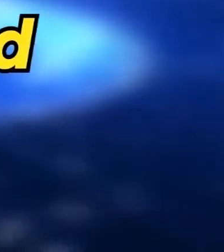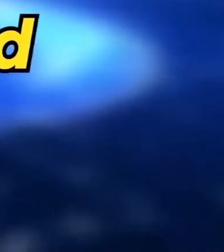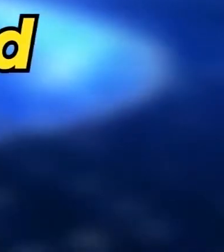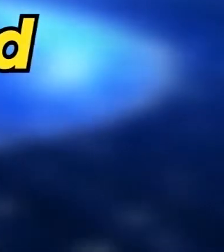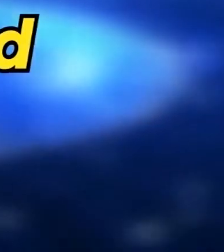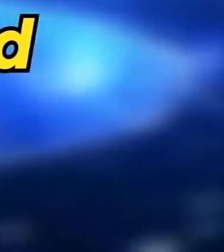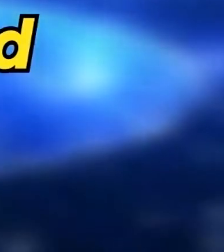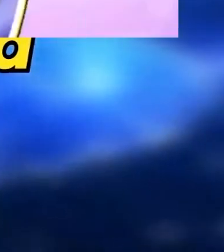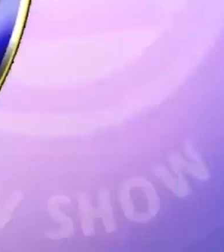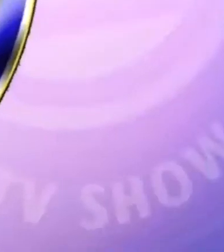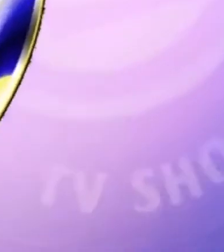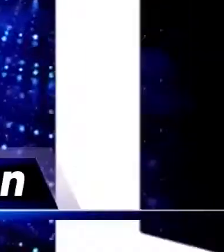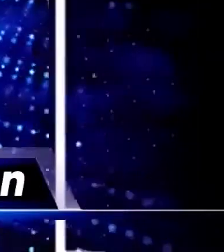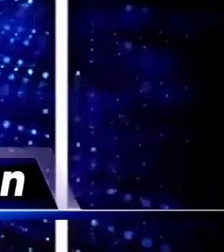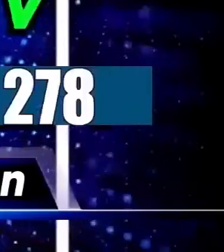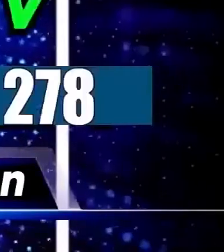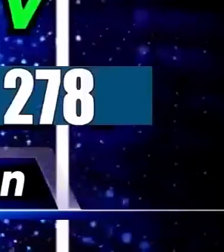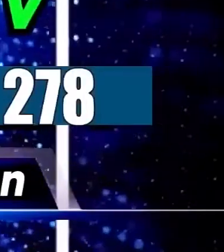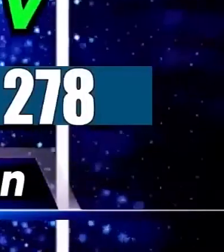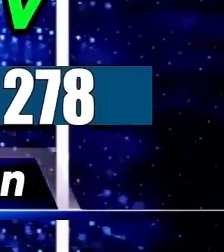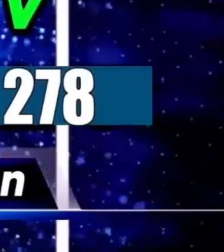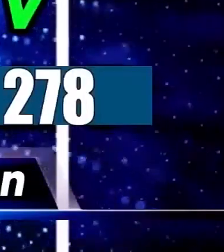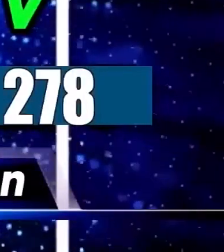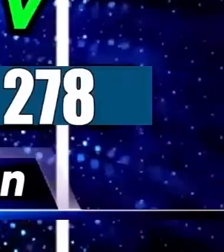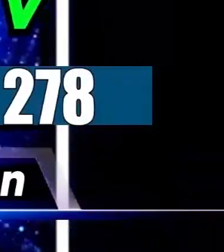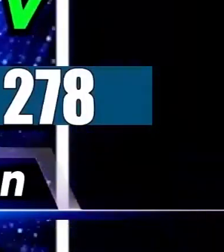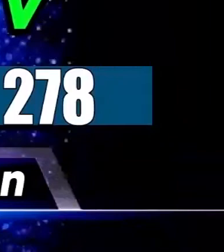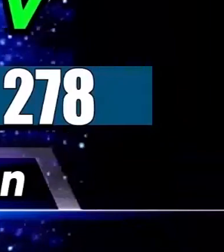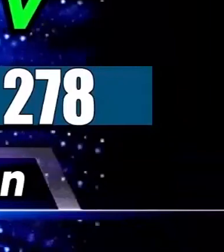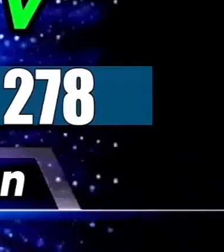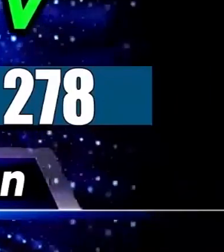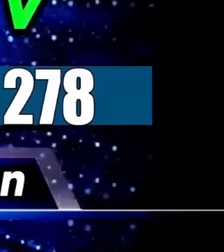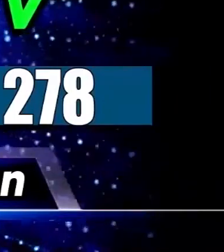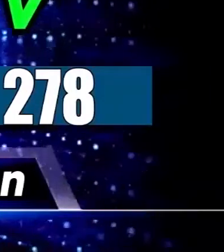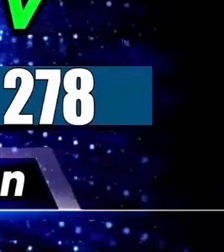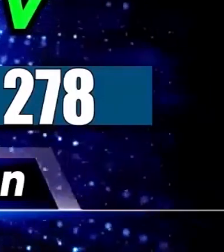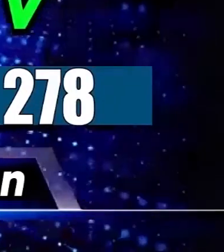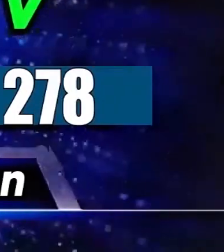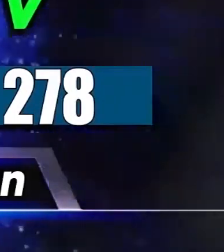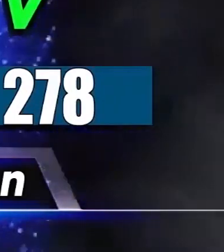more. The Helping Hand TV Show, showing this Saturday at 6 p.m. on GTV.